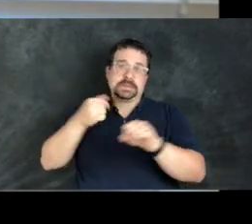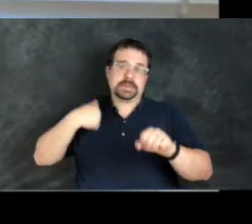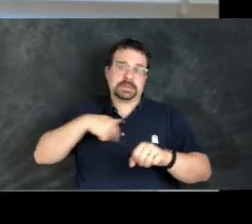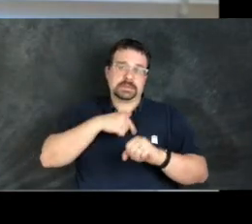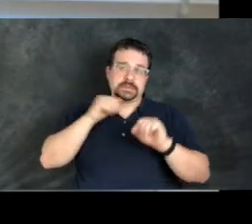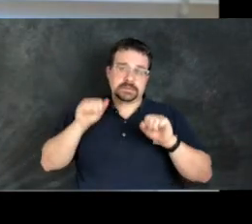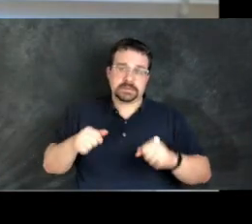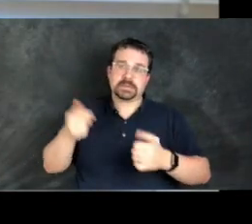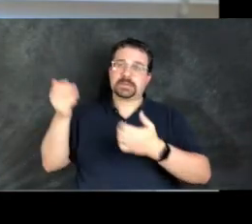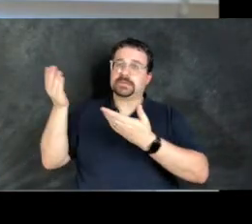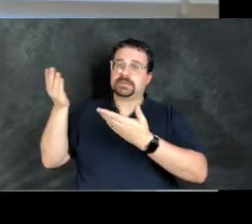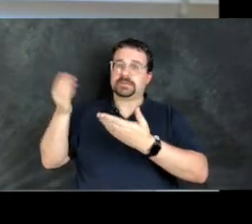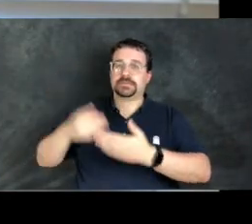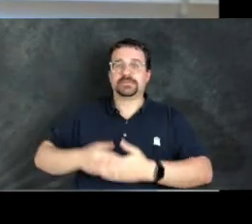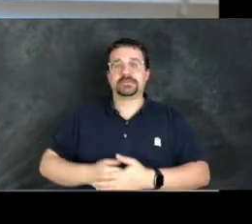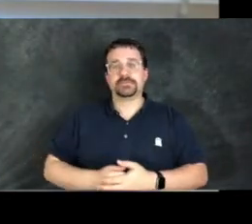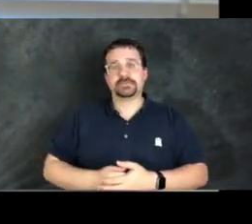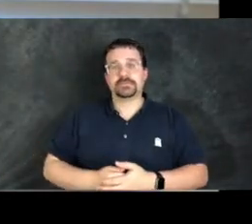us.